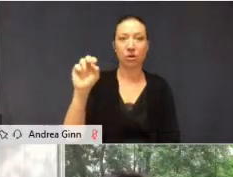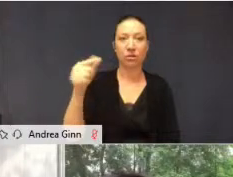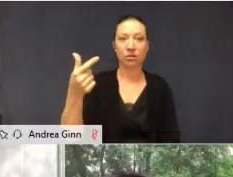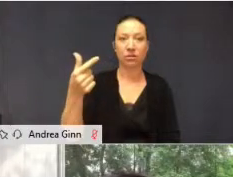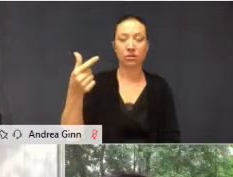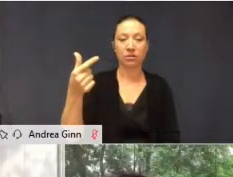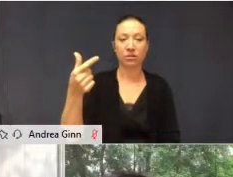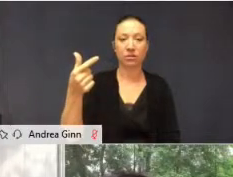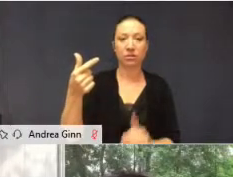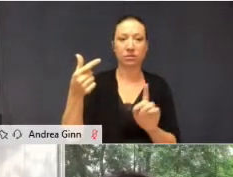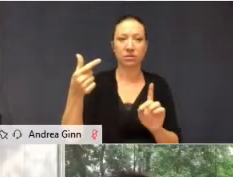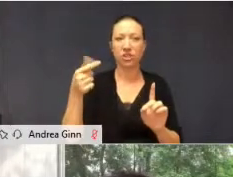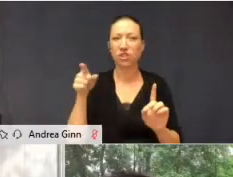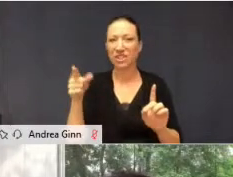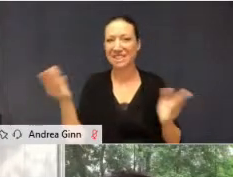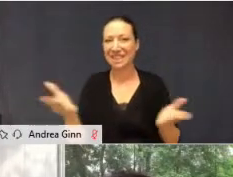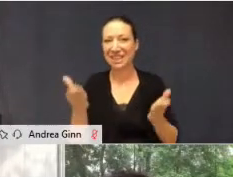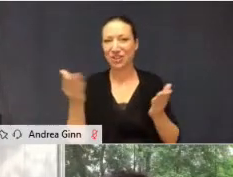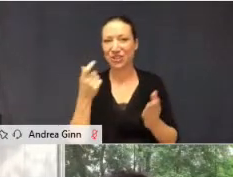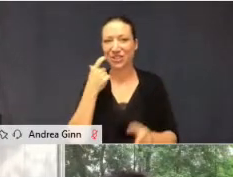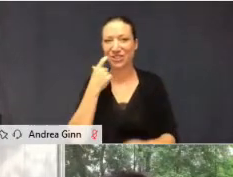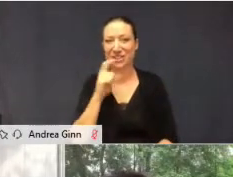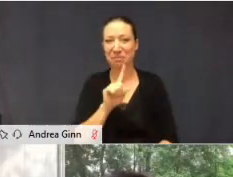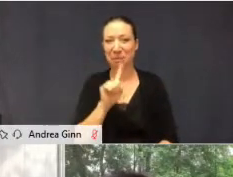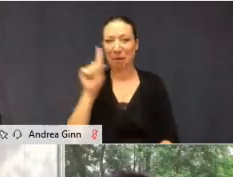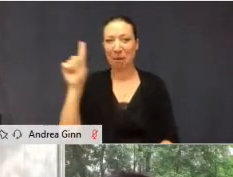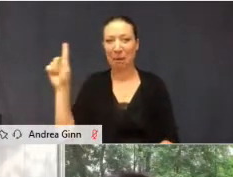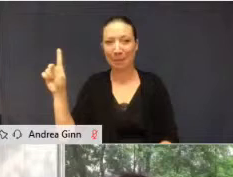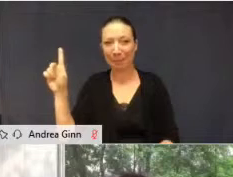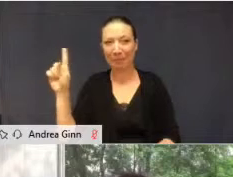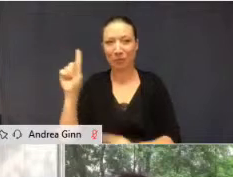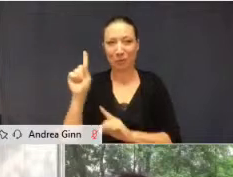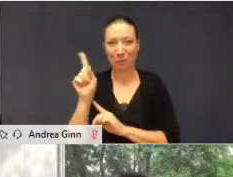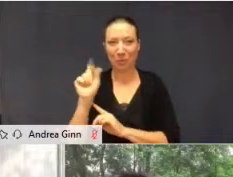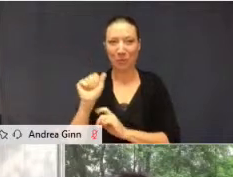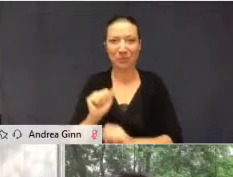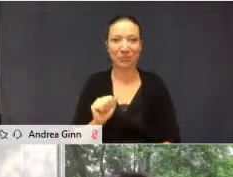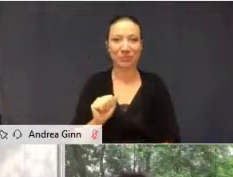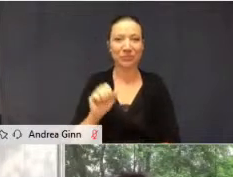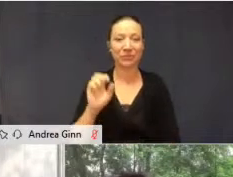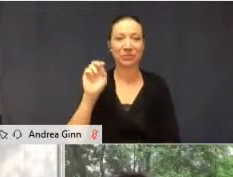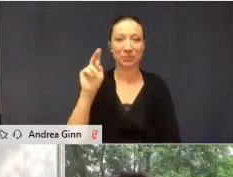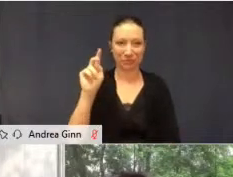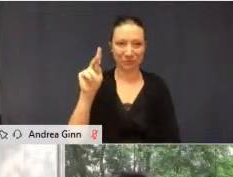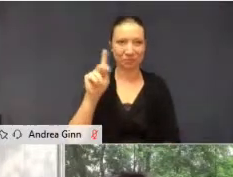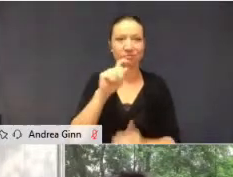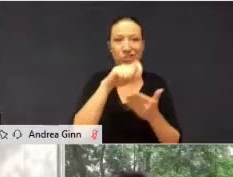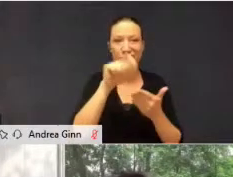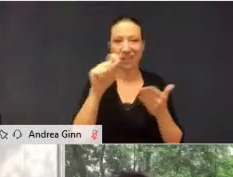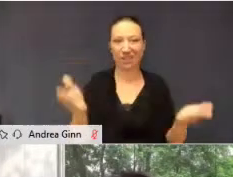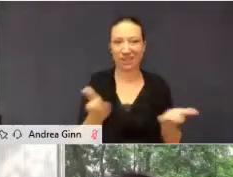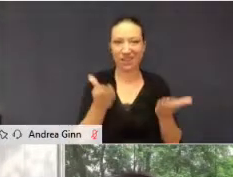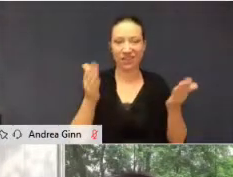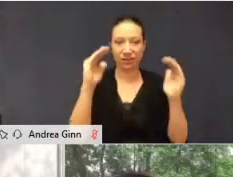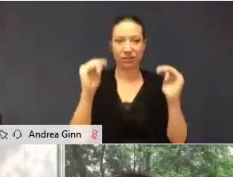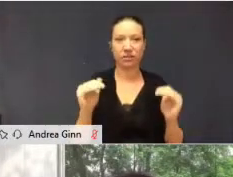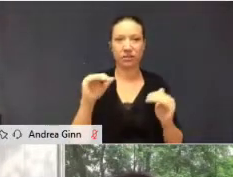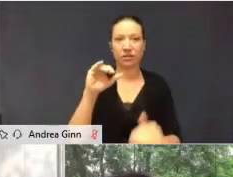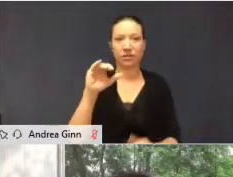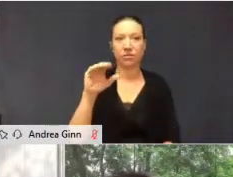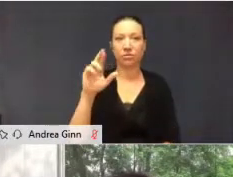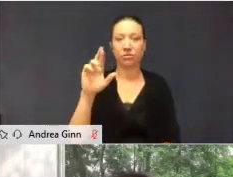She is here. She just stepped away. Yeah. Yeah. Okay, I'll mark her here. Representative Joanne